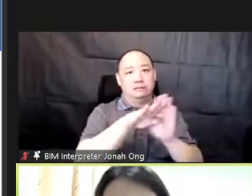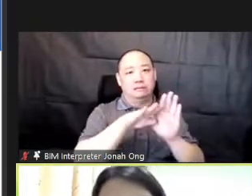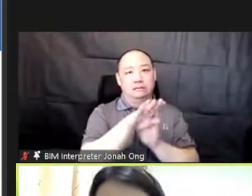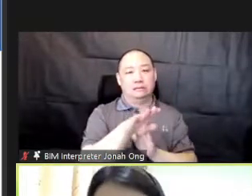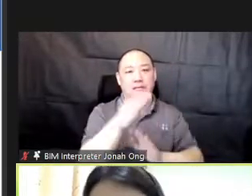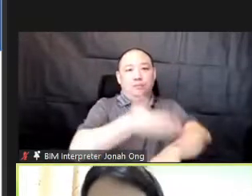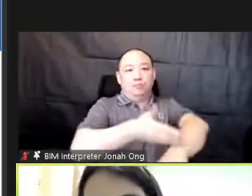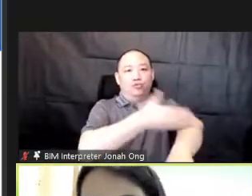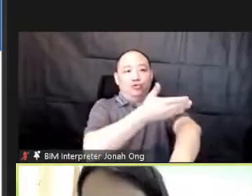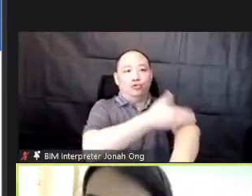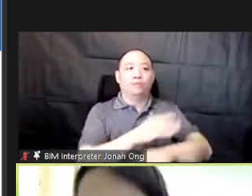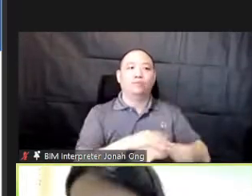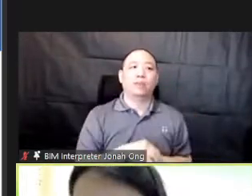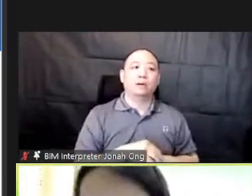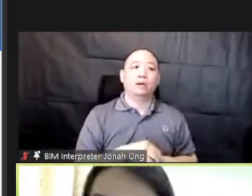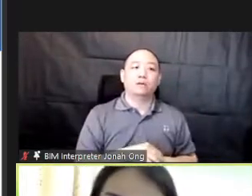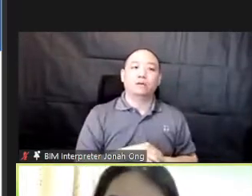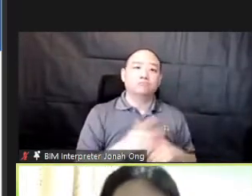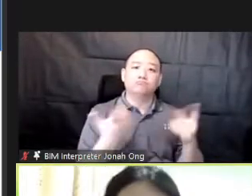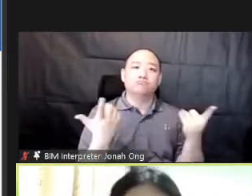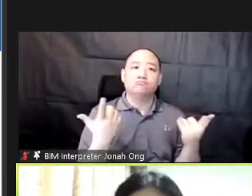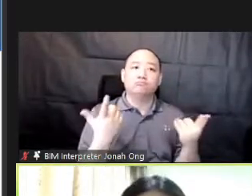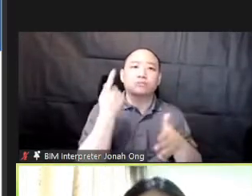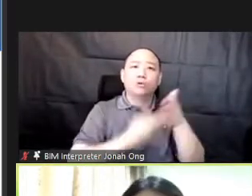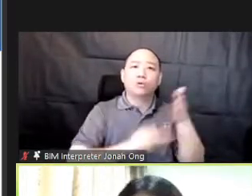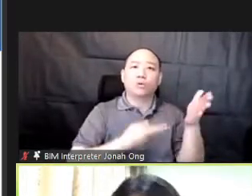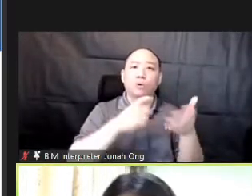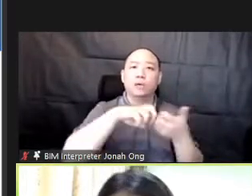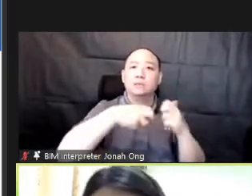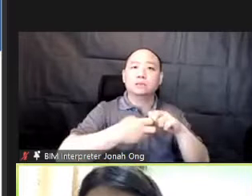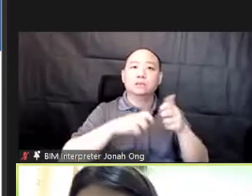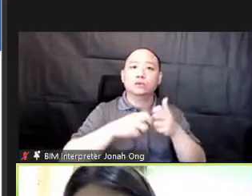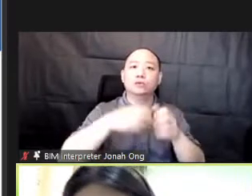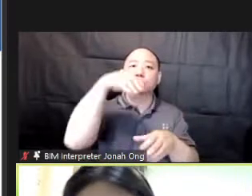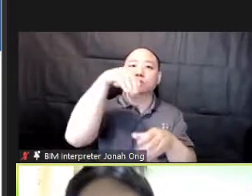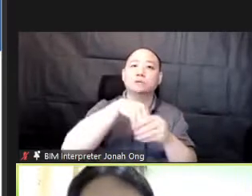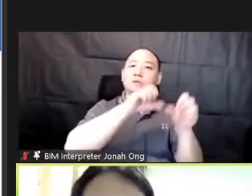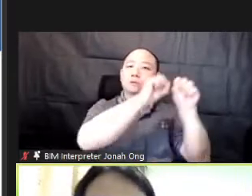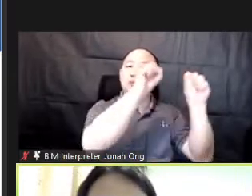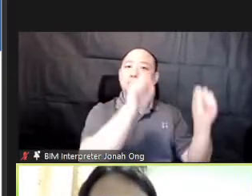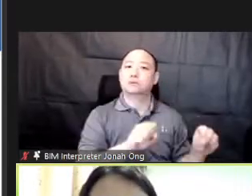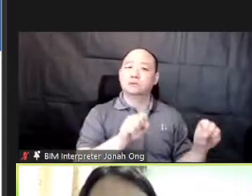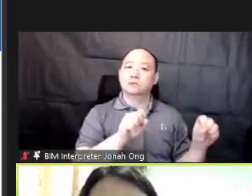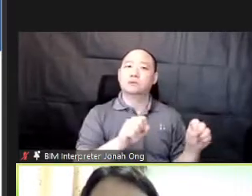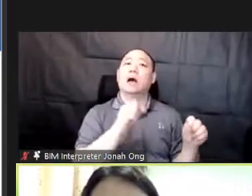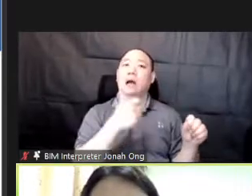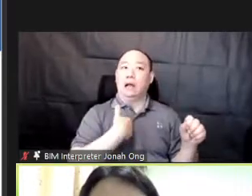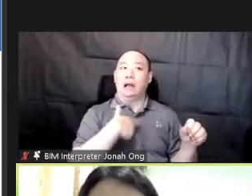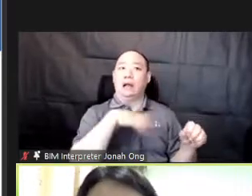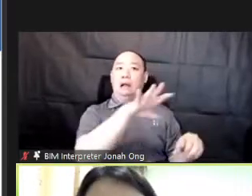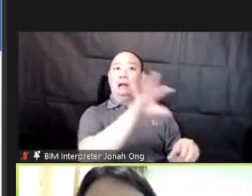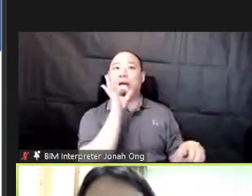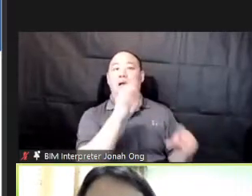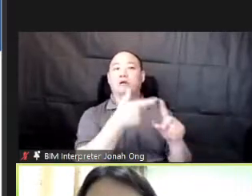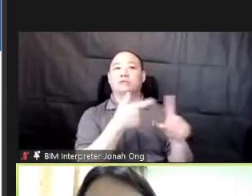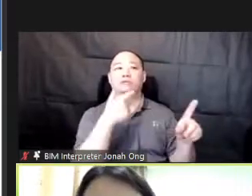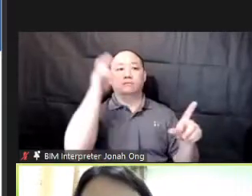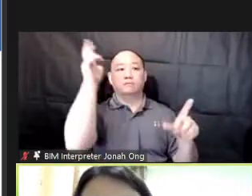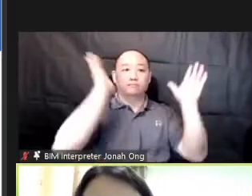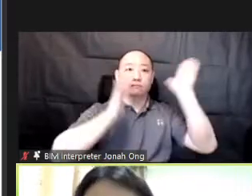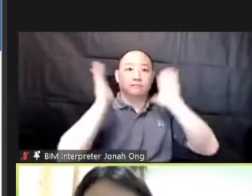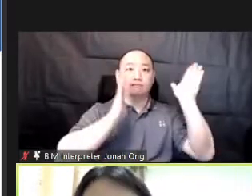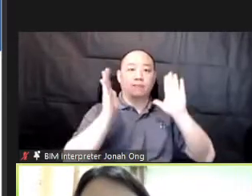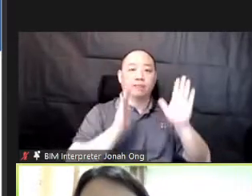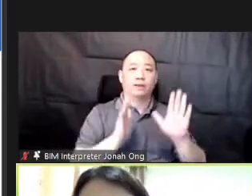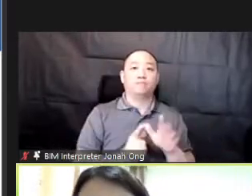But what are the issues in the education system? And I took this from Teach for Malaysia. So we know that 1 out of 5